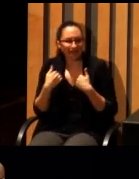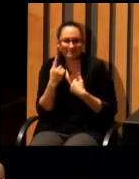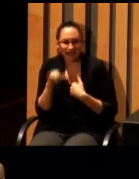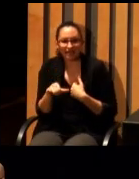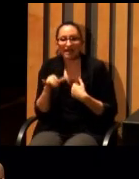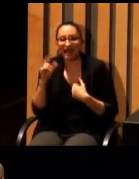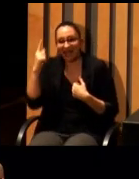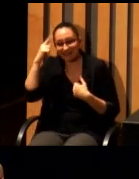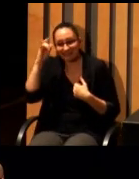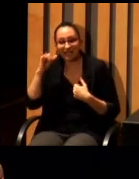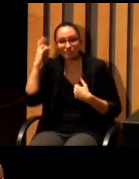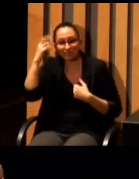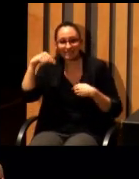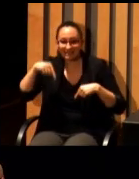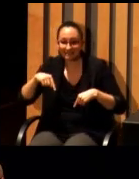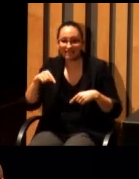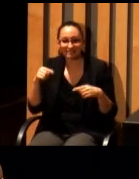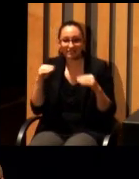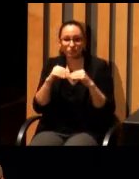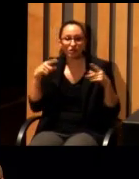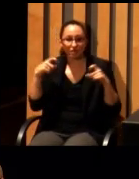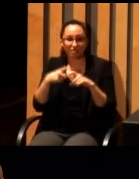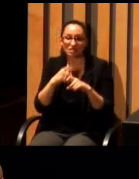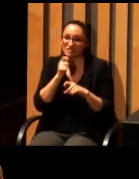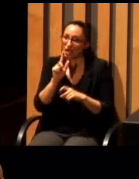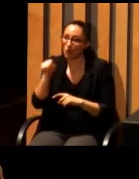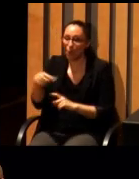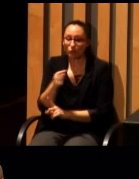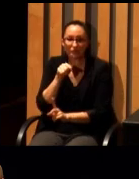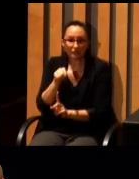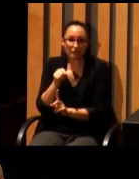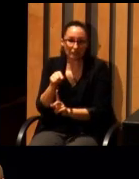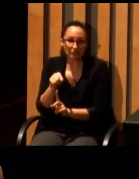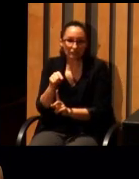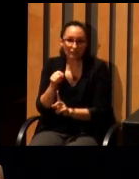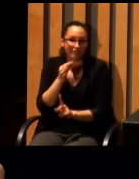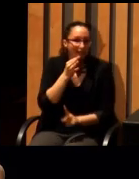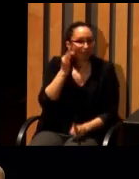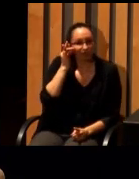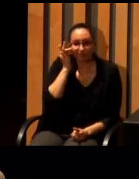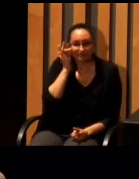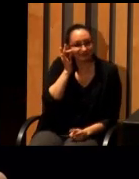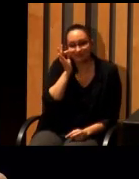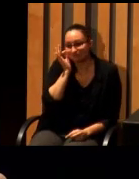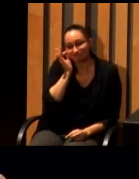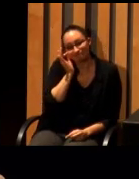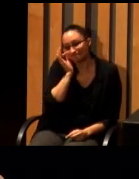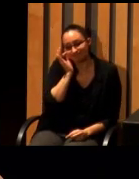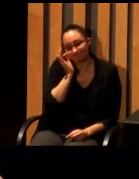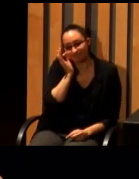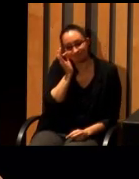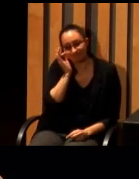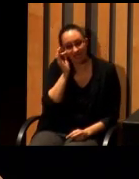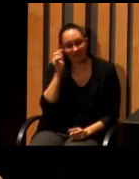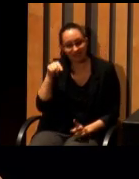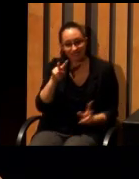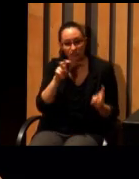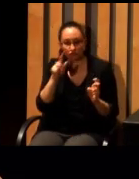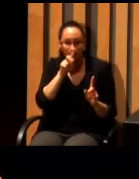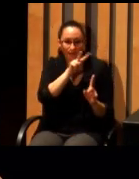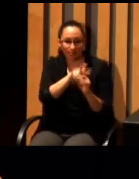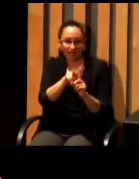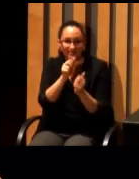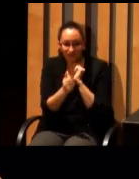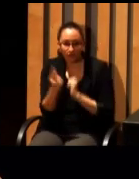insidious and so difficult, because it isn't just about Native Americans. It's about everybody.